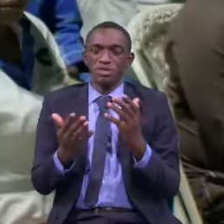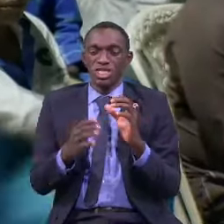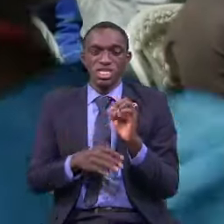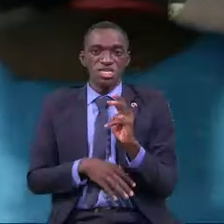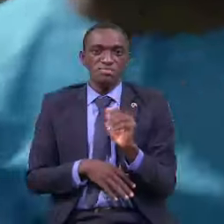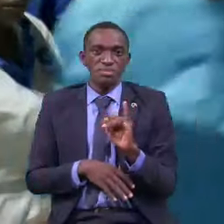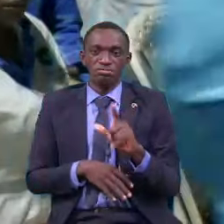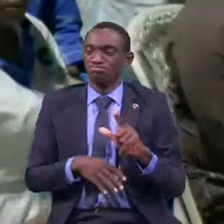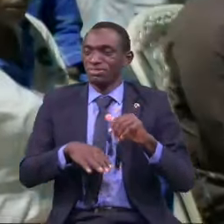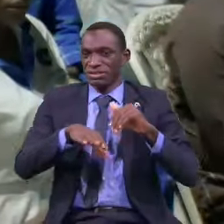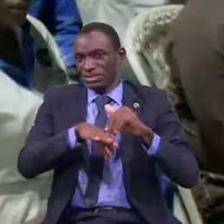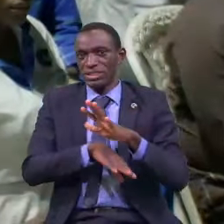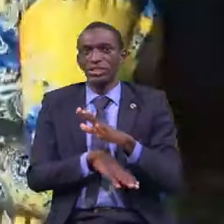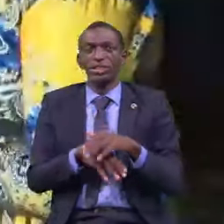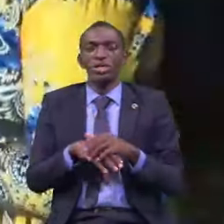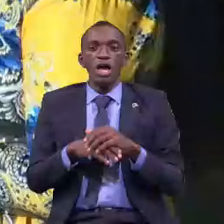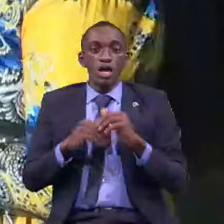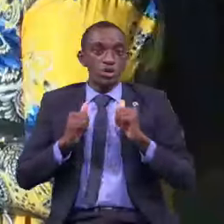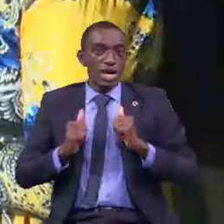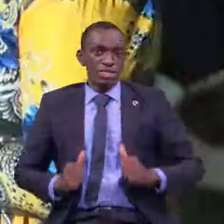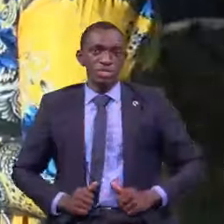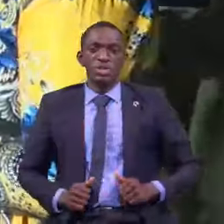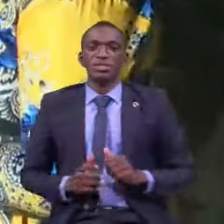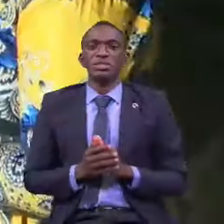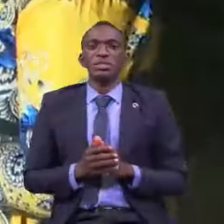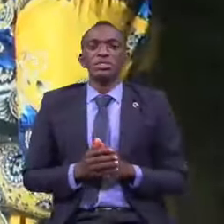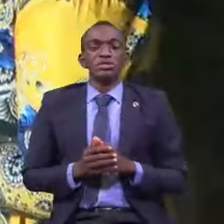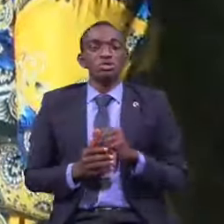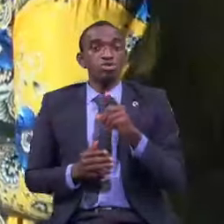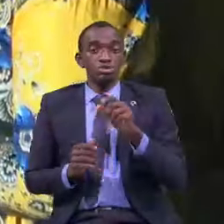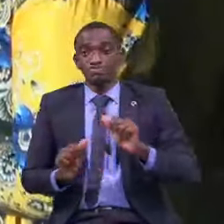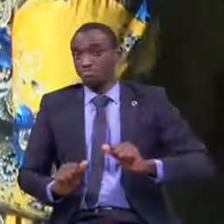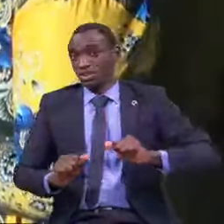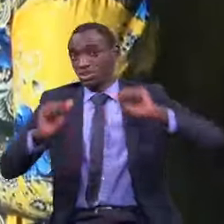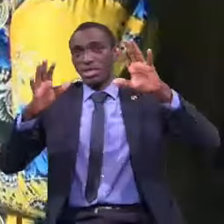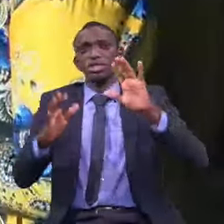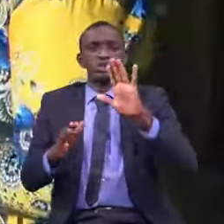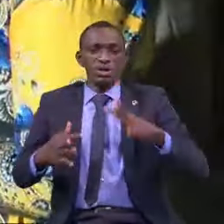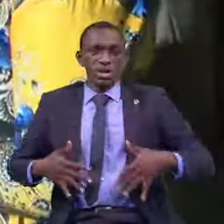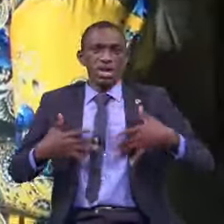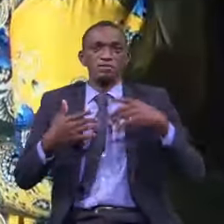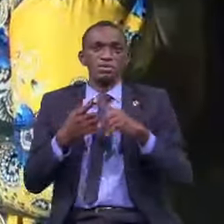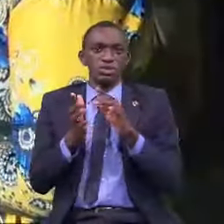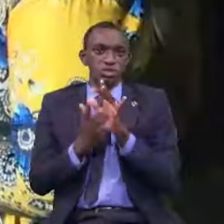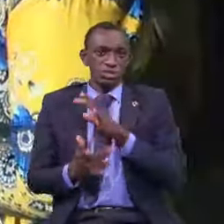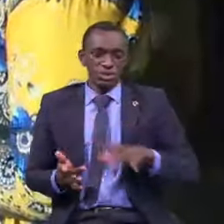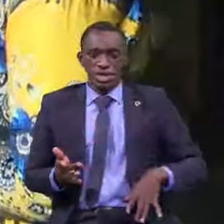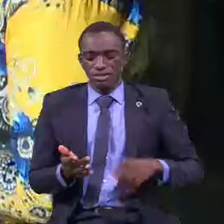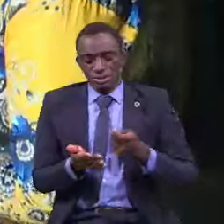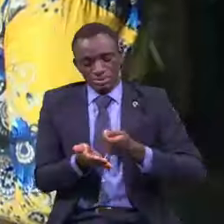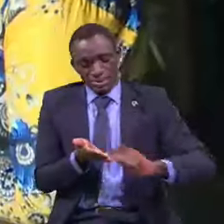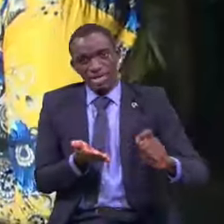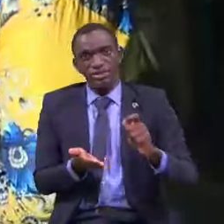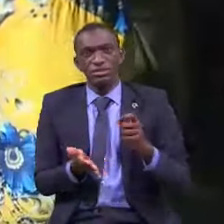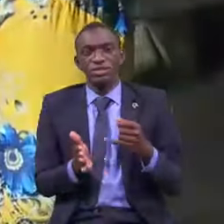Where you are living. Give appropriate description of how we can get in touch with you.